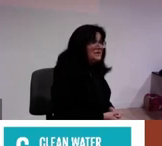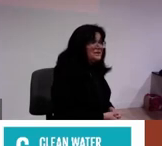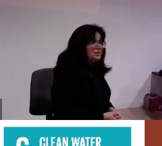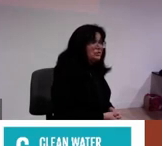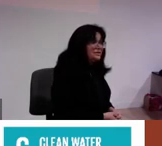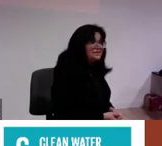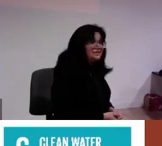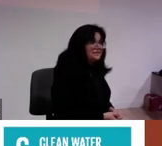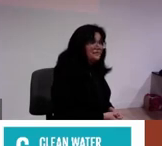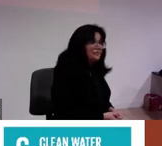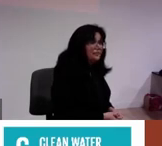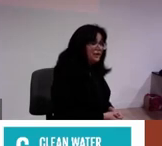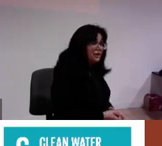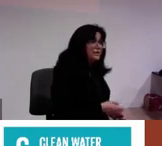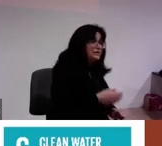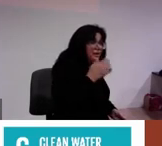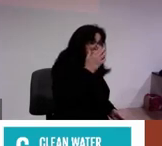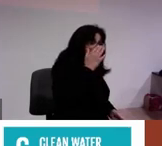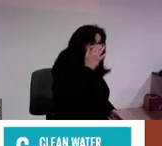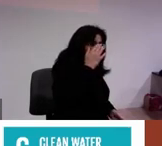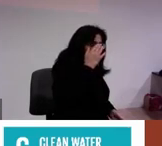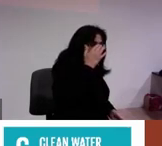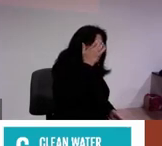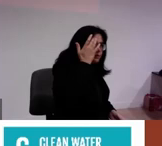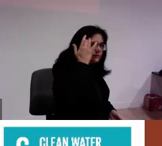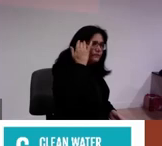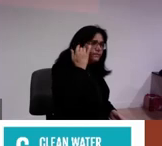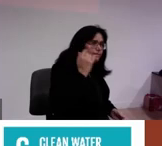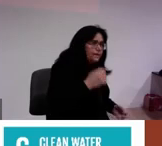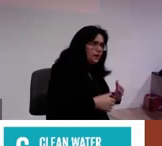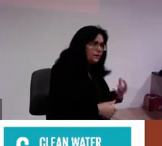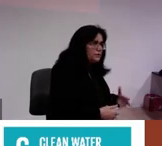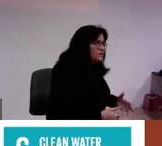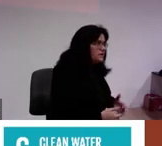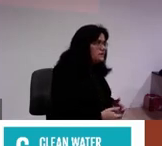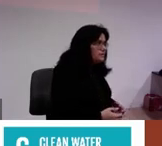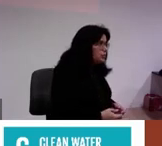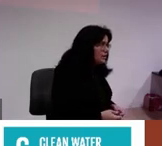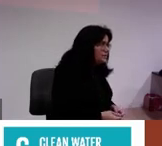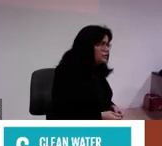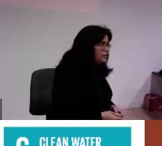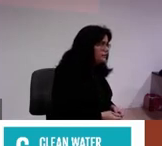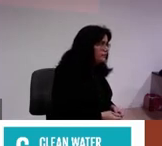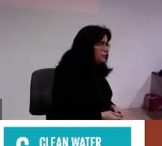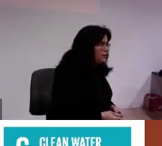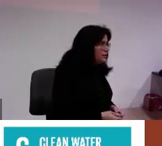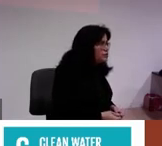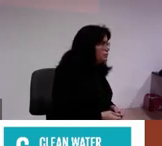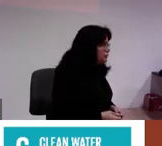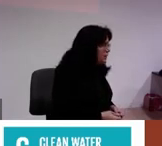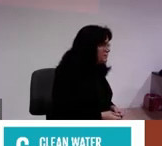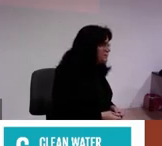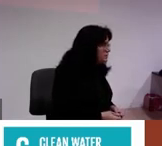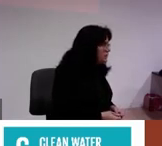there are many disciplines that are going to Aboriginal communities. And there is a sense in which we need